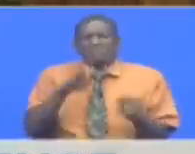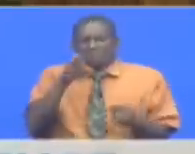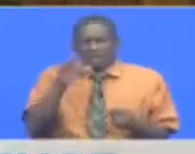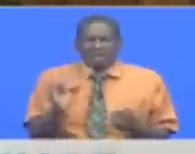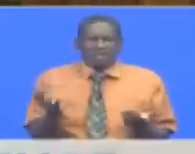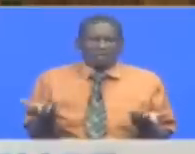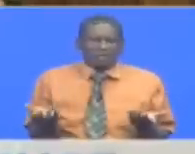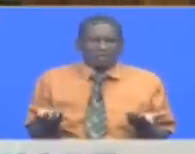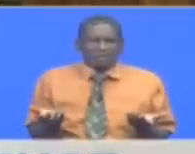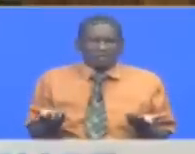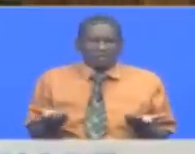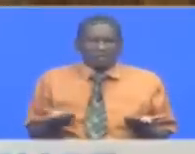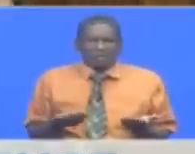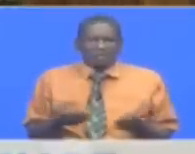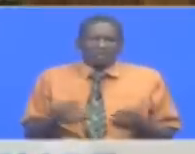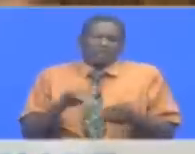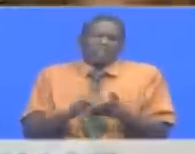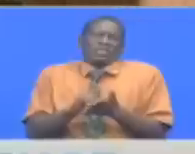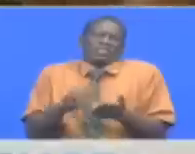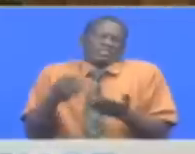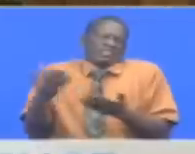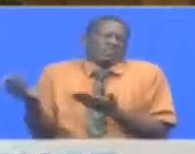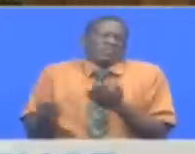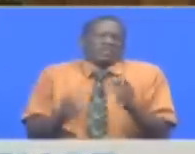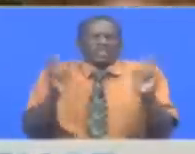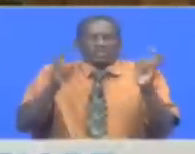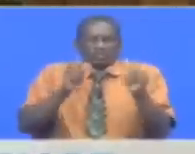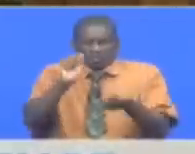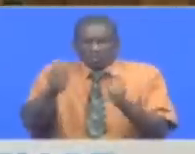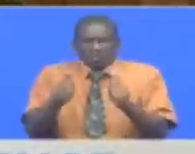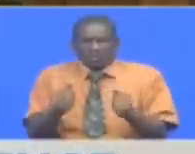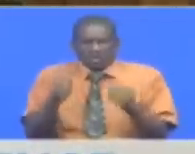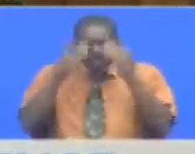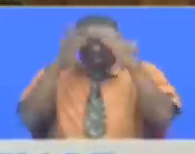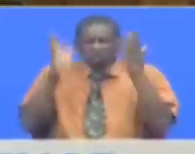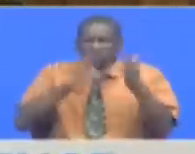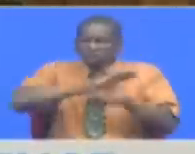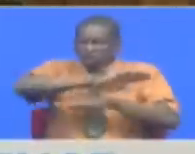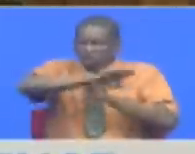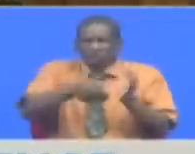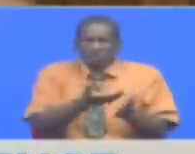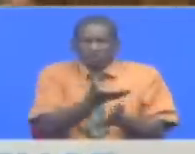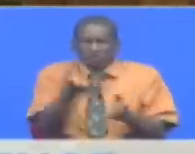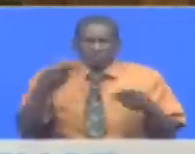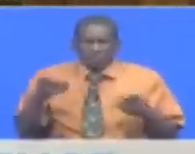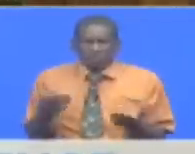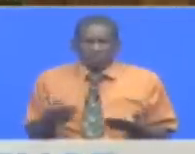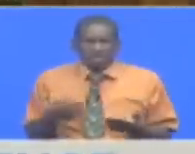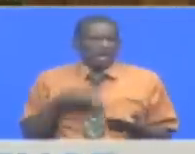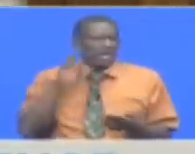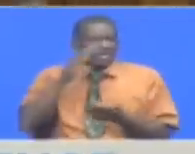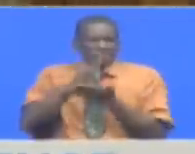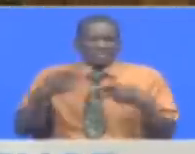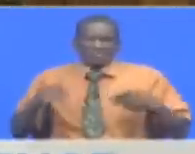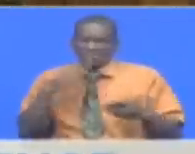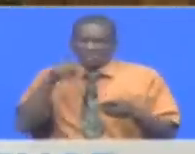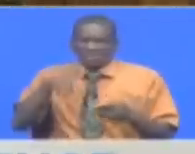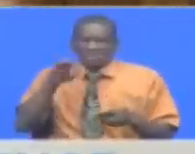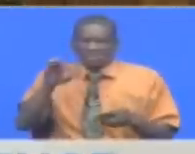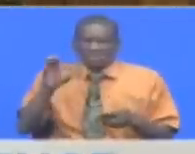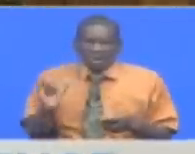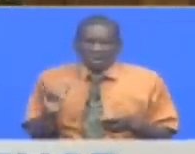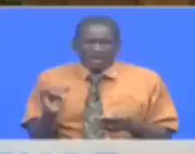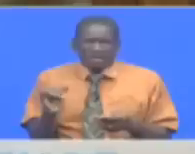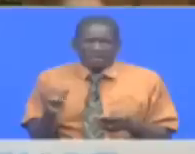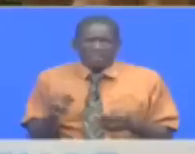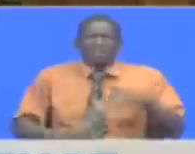an issue of competition. And I don't know why, because all of these people, I mean, I was hearing some people say, this BBI is to propel